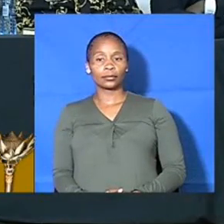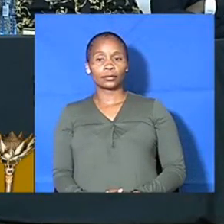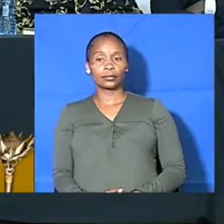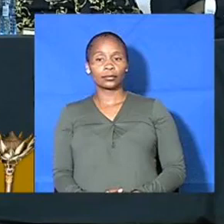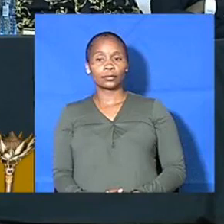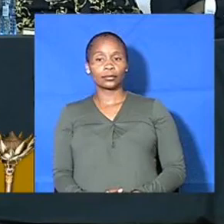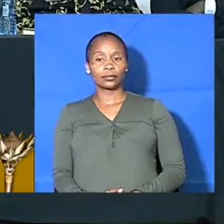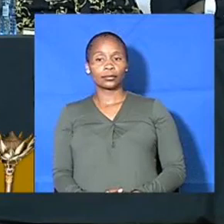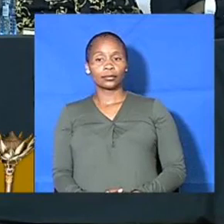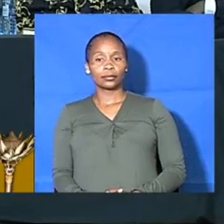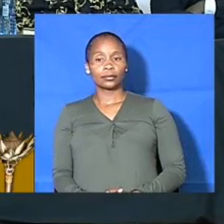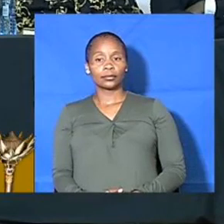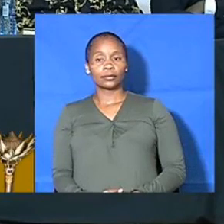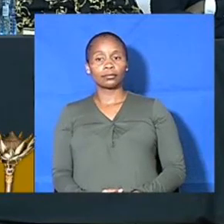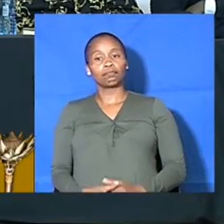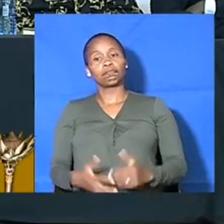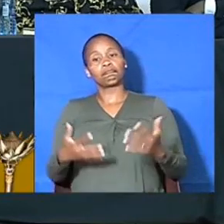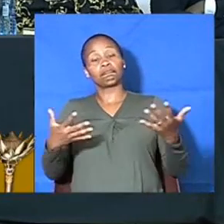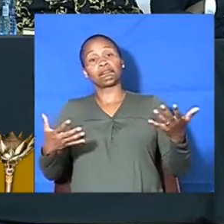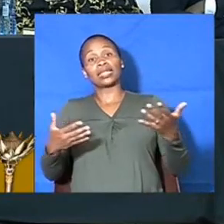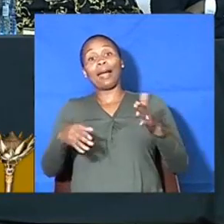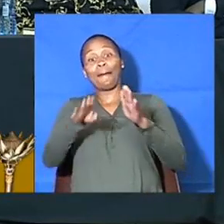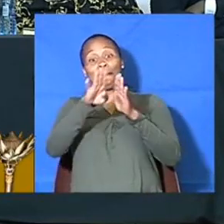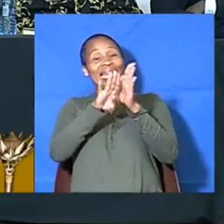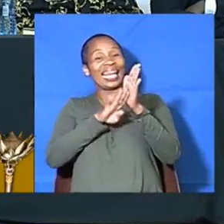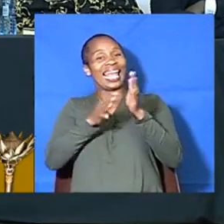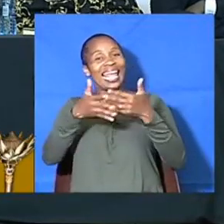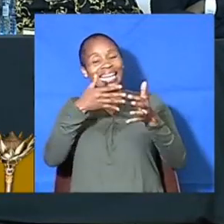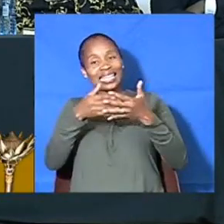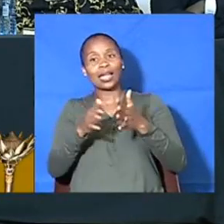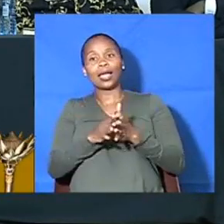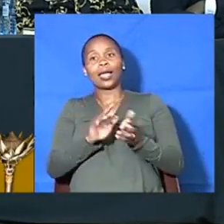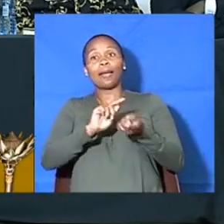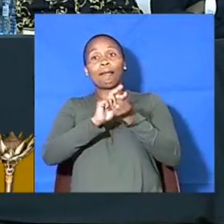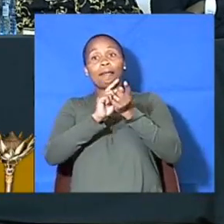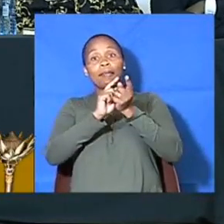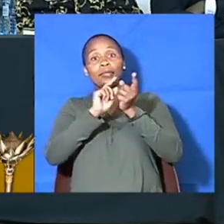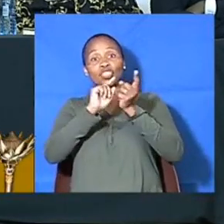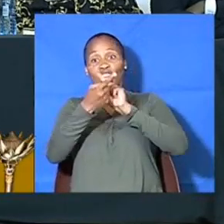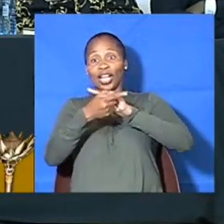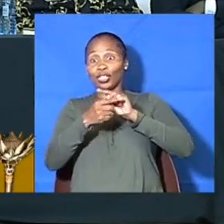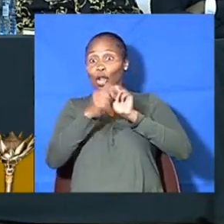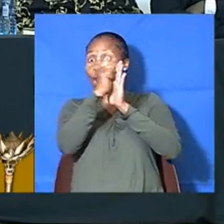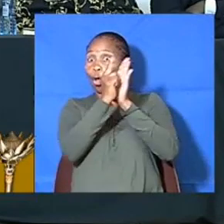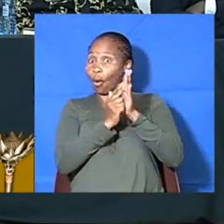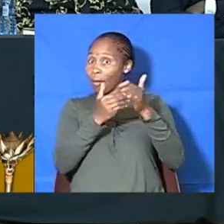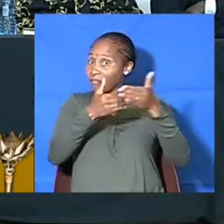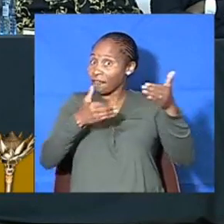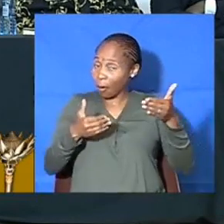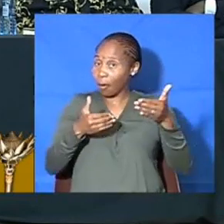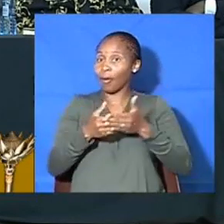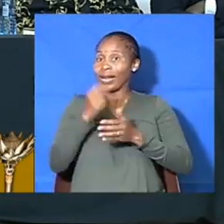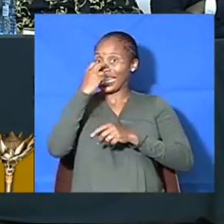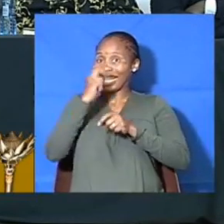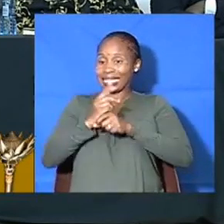Thank you very much. We also have in our midst a leader who comes from the presidency,